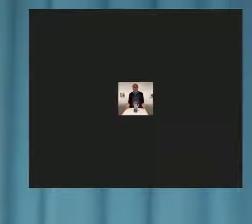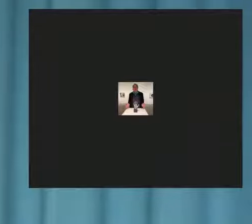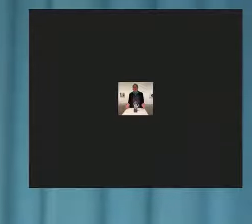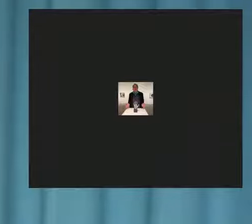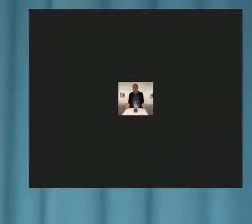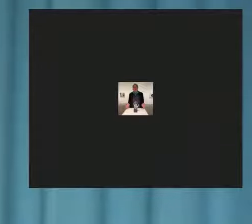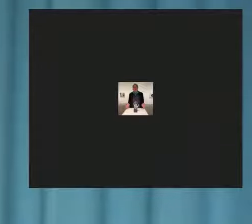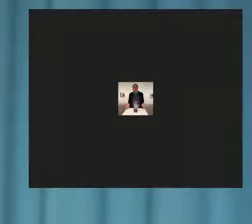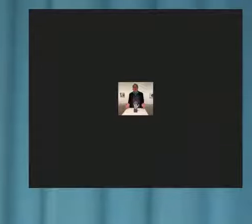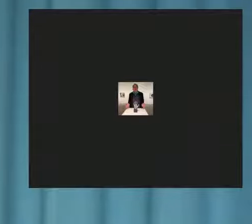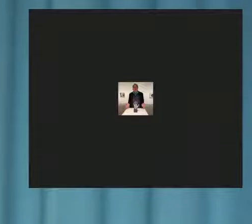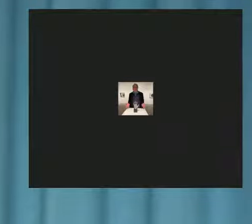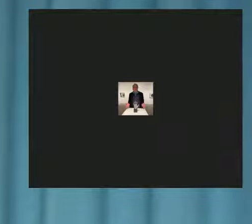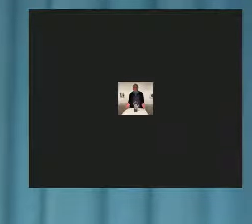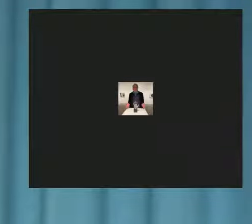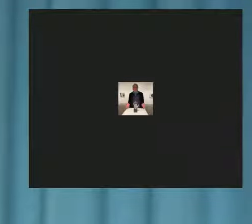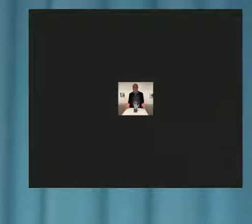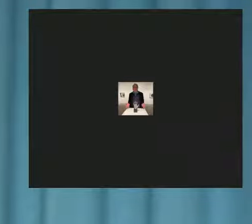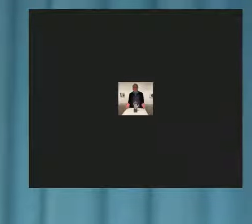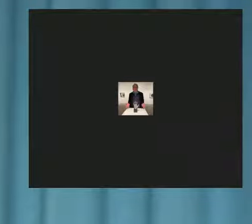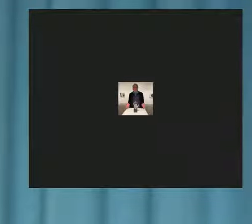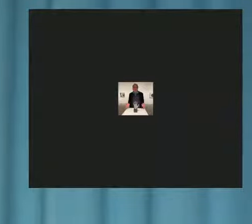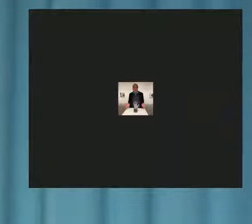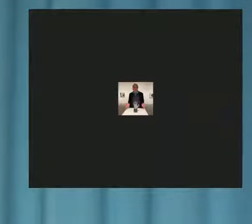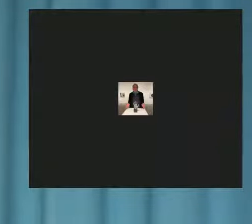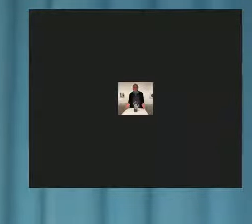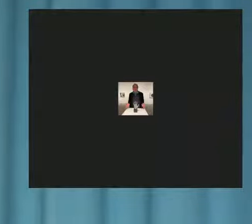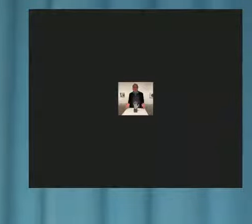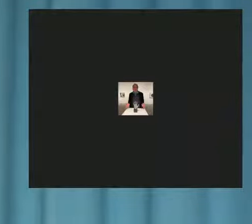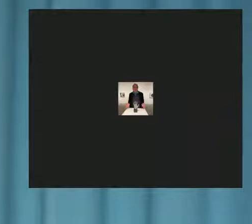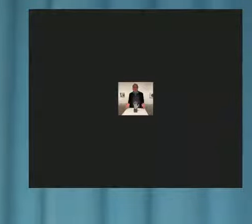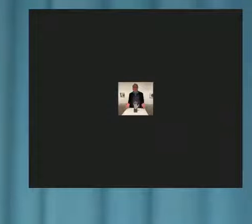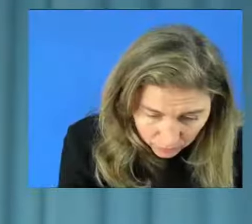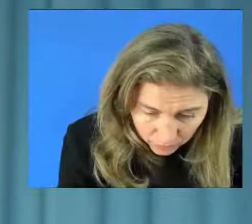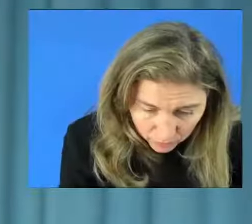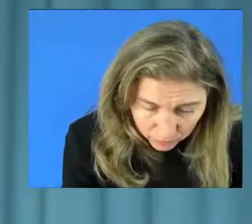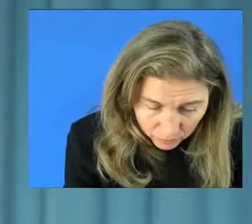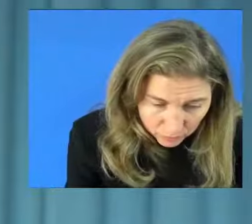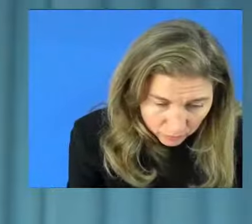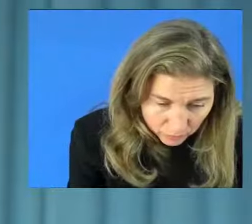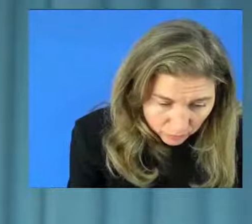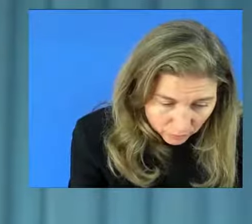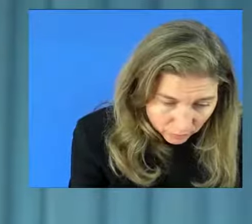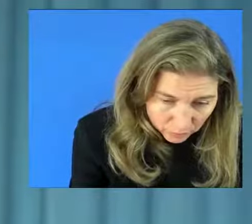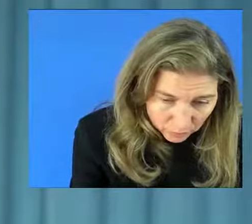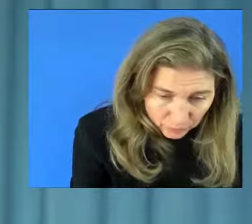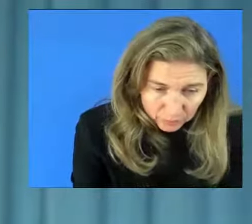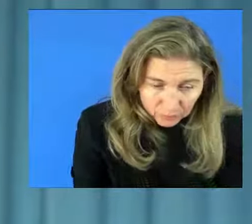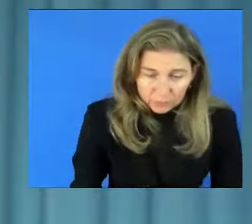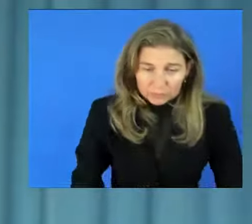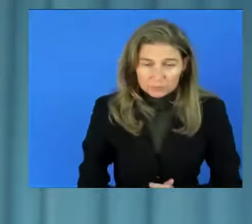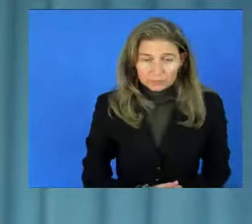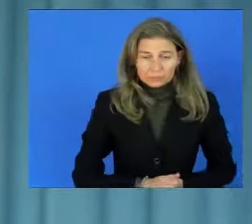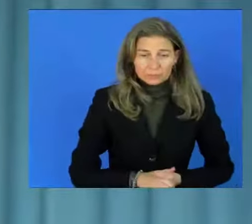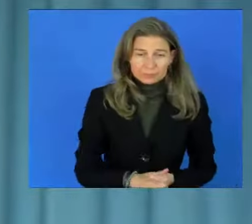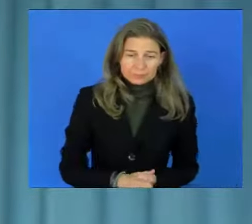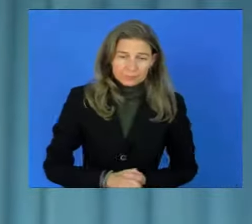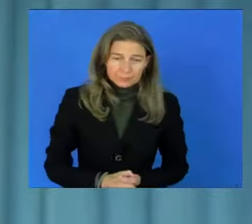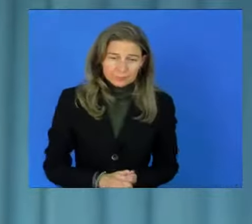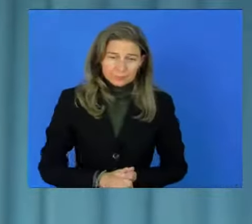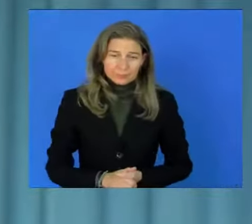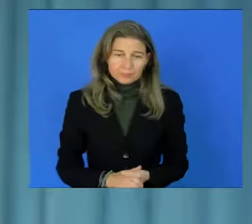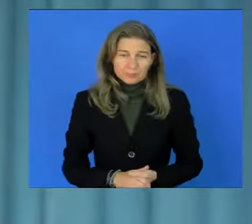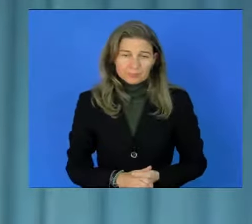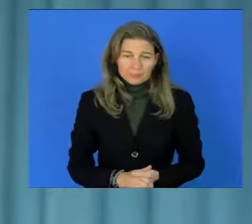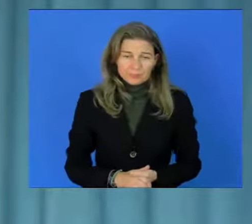session about web-based maps and apps, which will all be around accessibility and inclusion. I have a